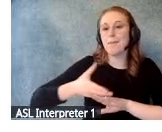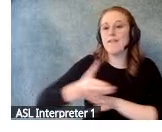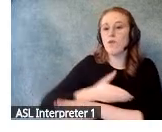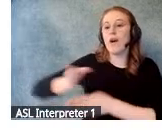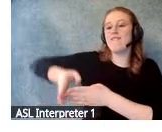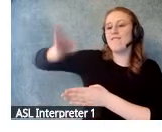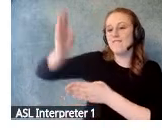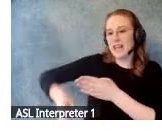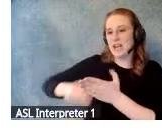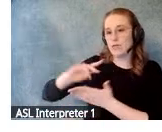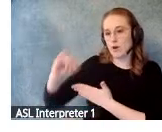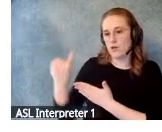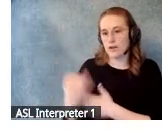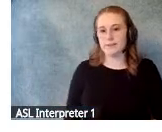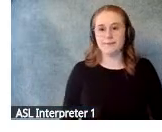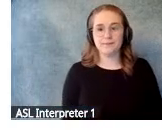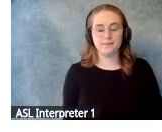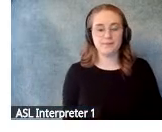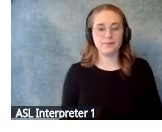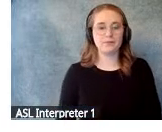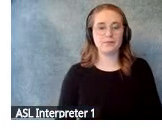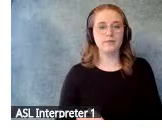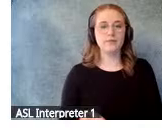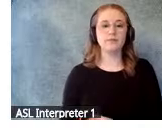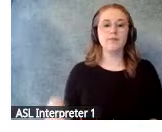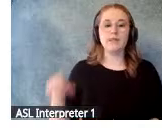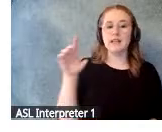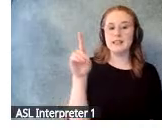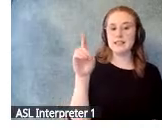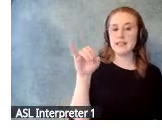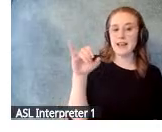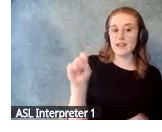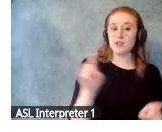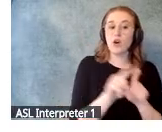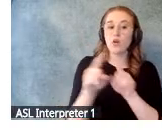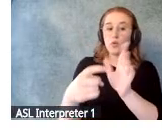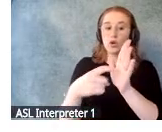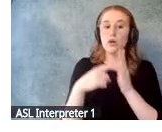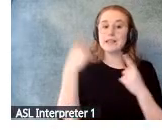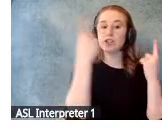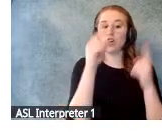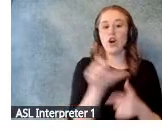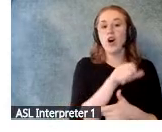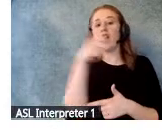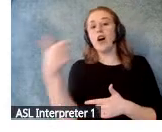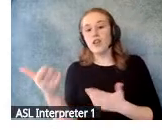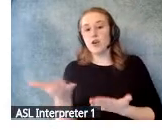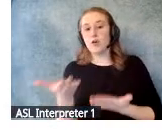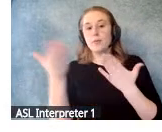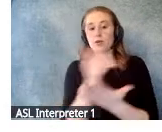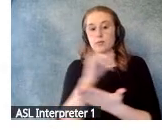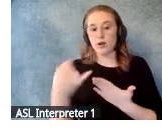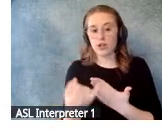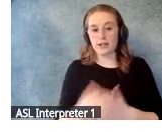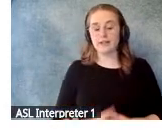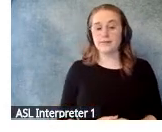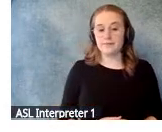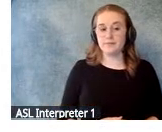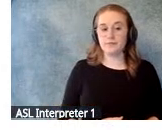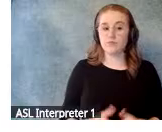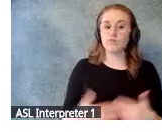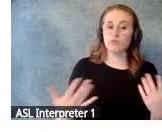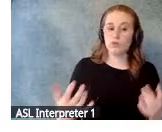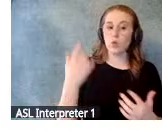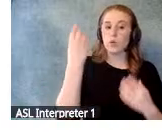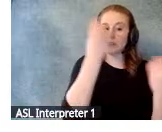of the project. The DEIS is also required to consider alternatives to the proposed project, so